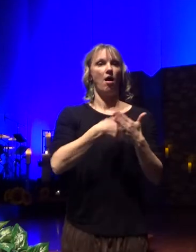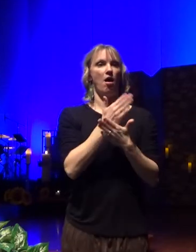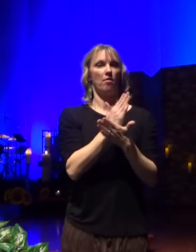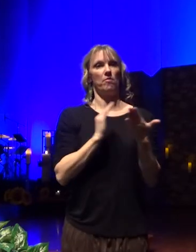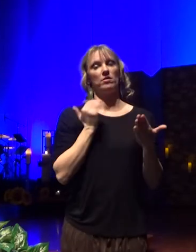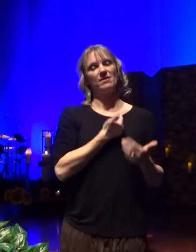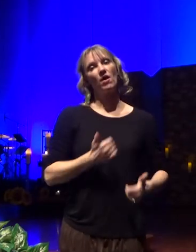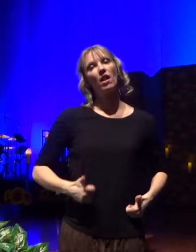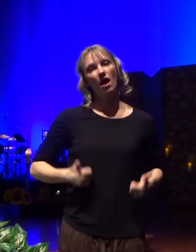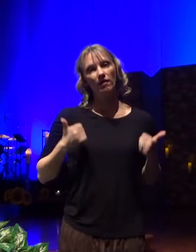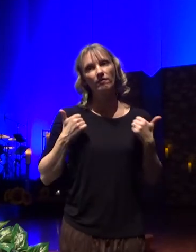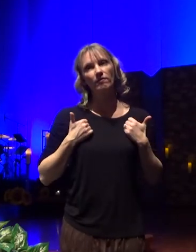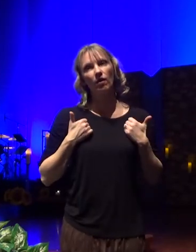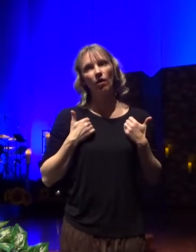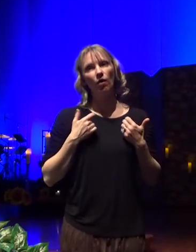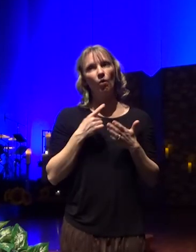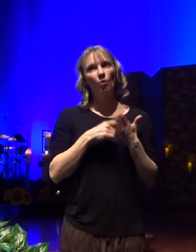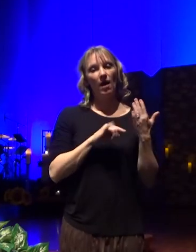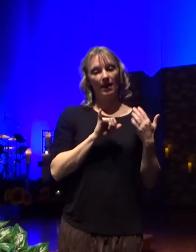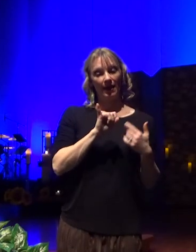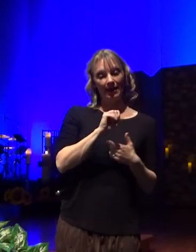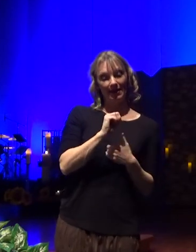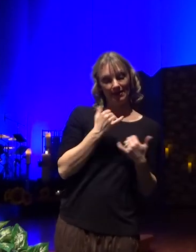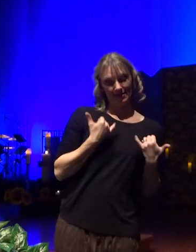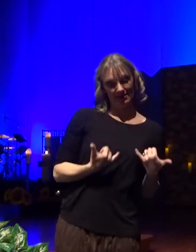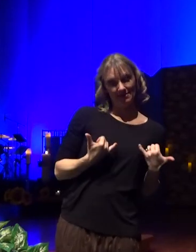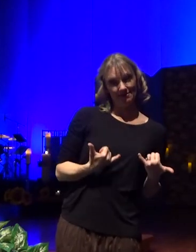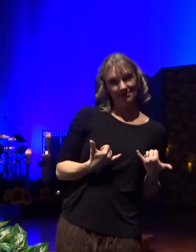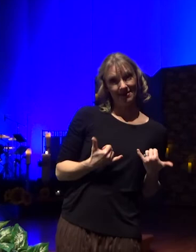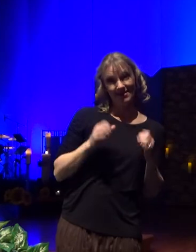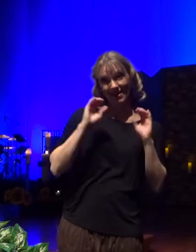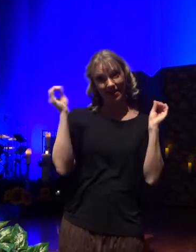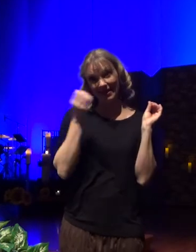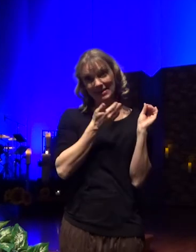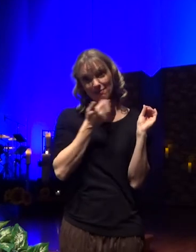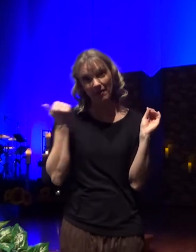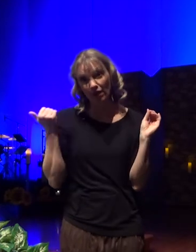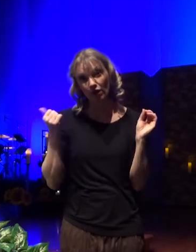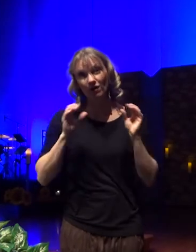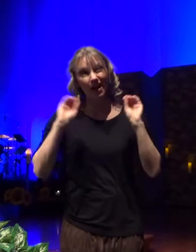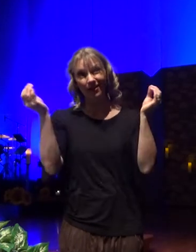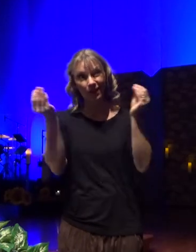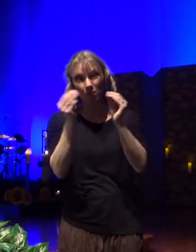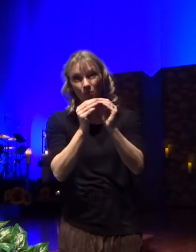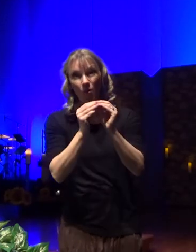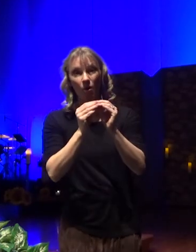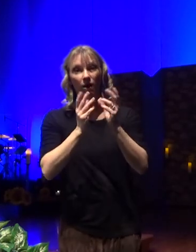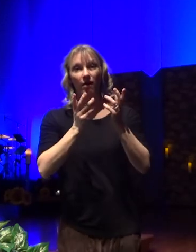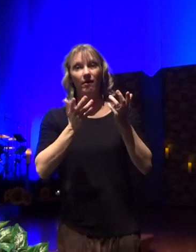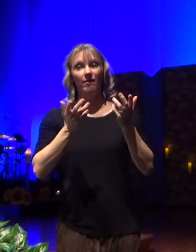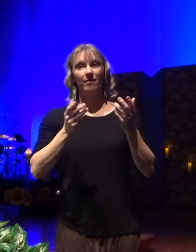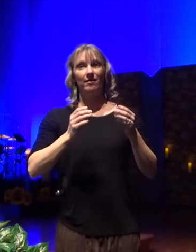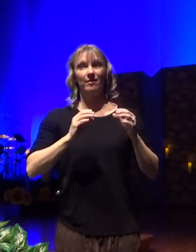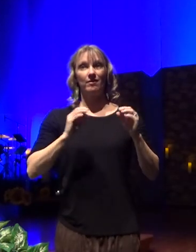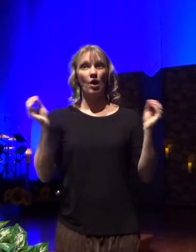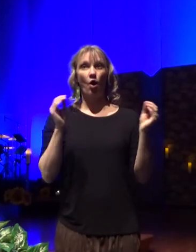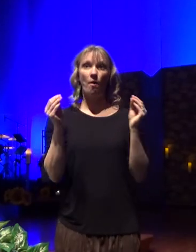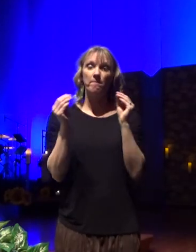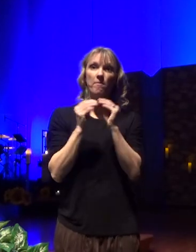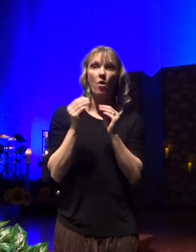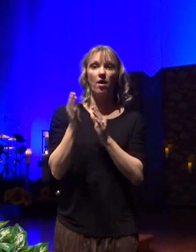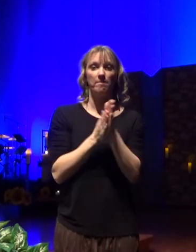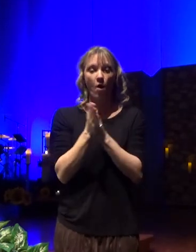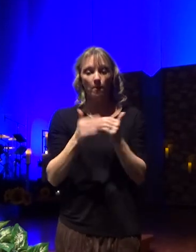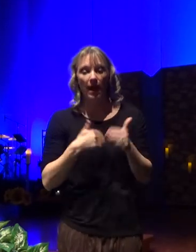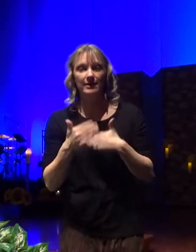areas of our lives. What is? There's nothing better. There's nothing more, and there's not a greater